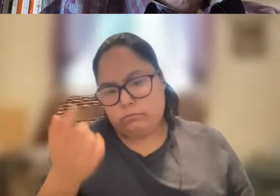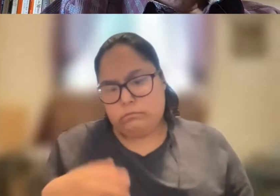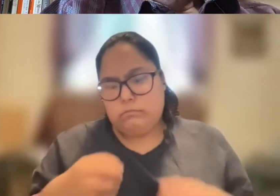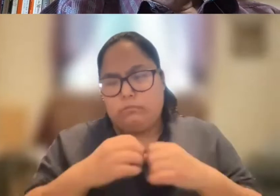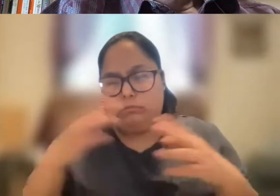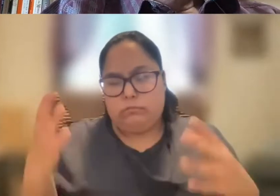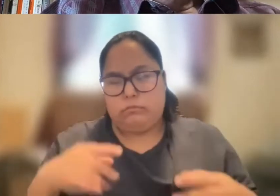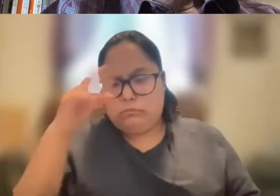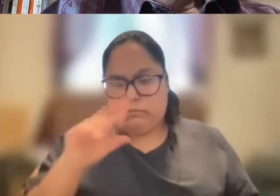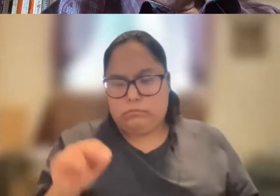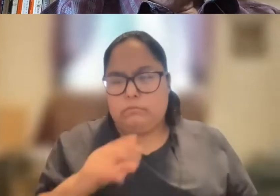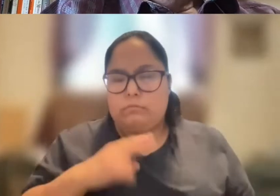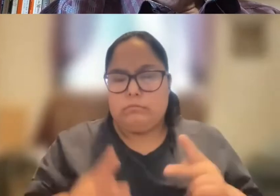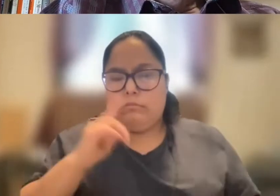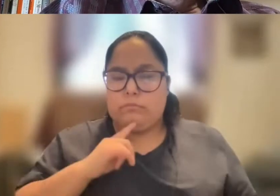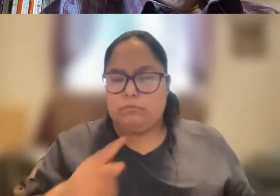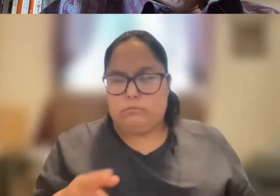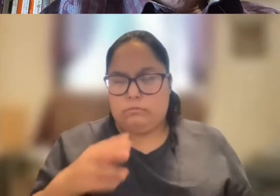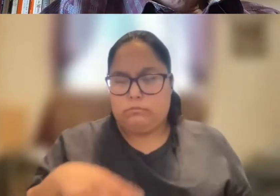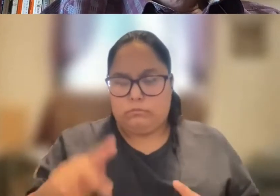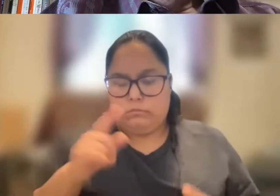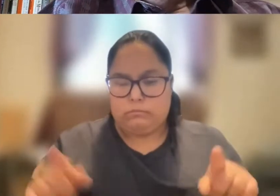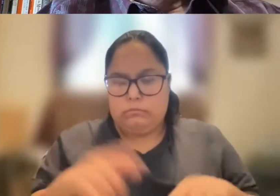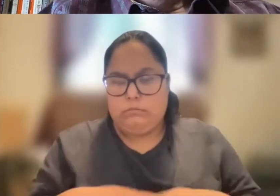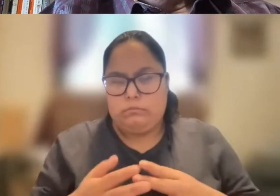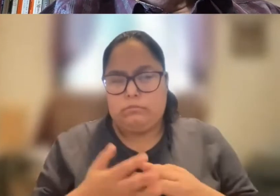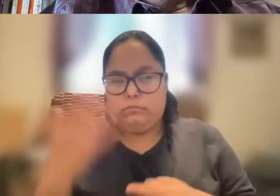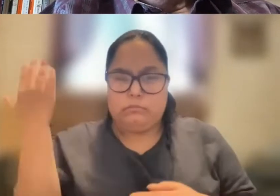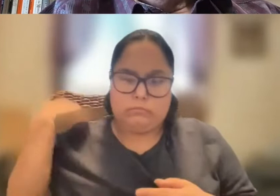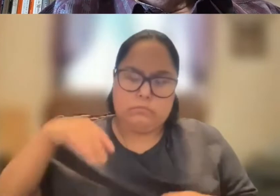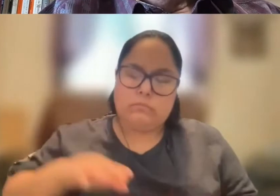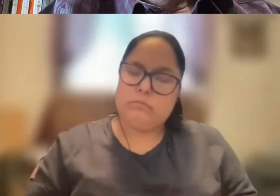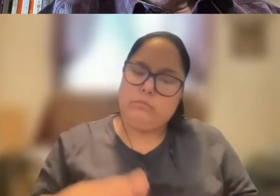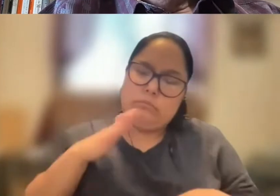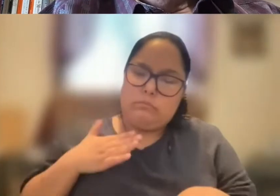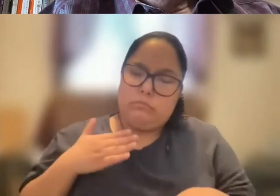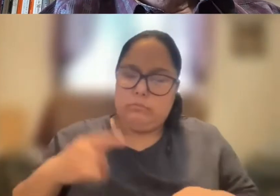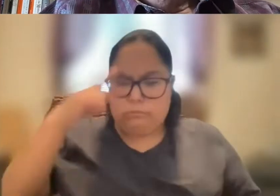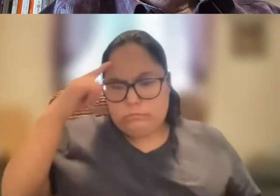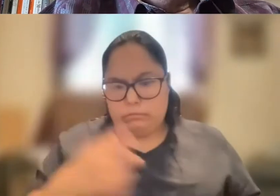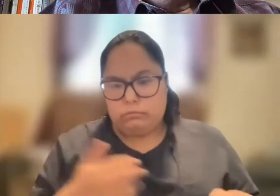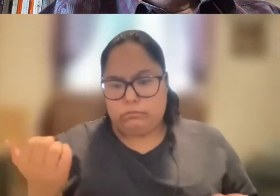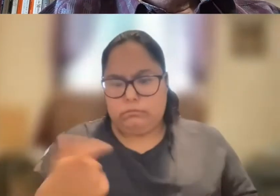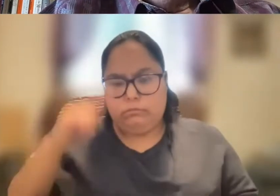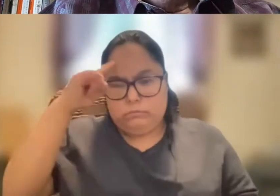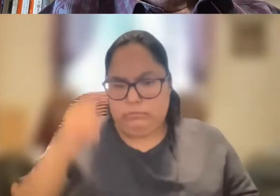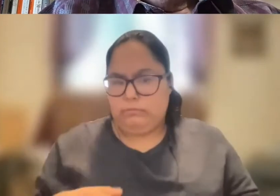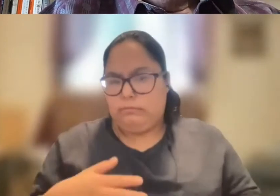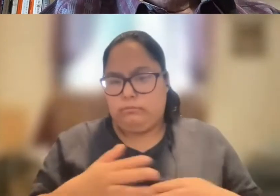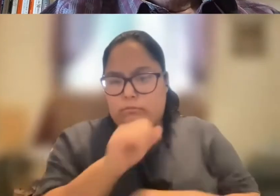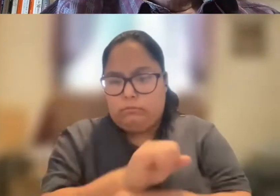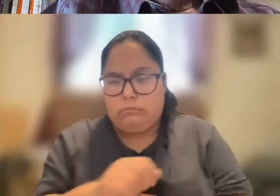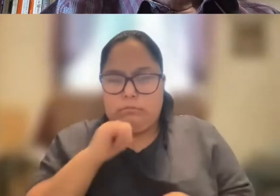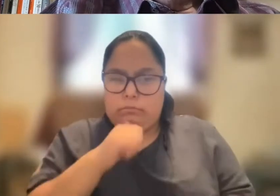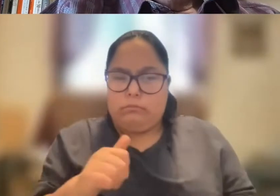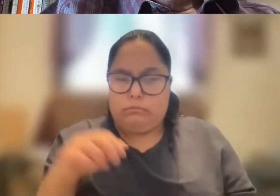people saying no, it can happen again. It can all go backwards. The exhausting work that you've put forward is